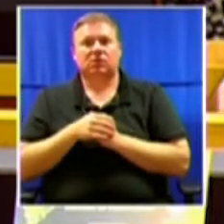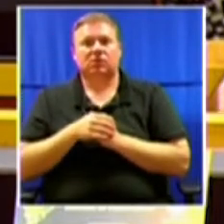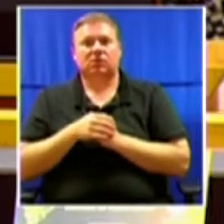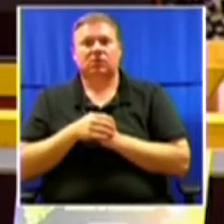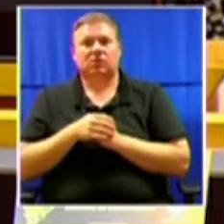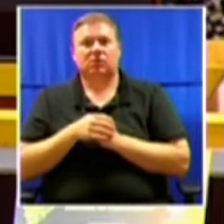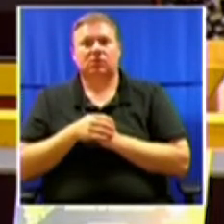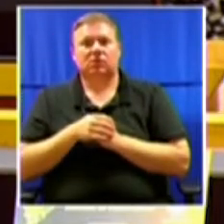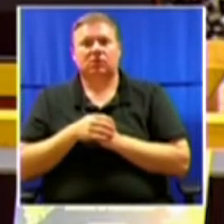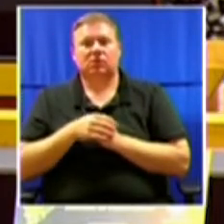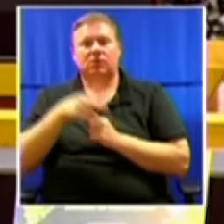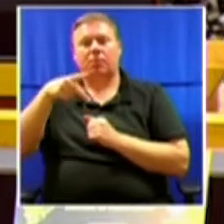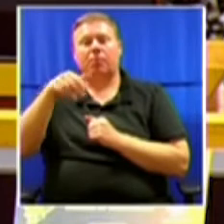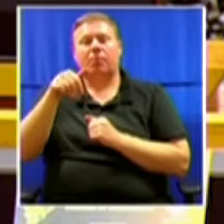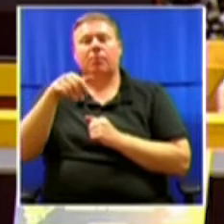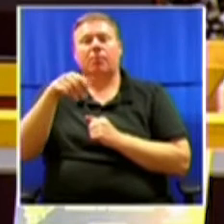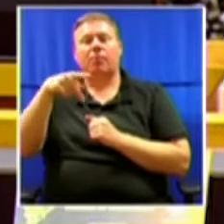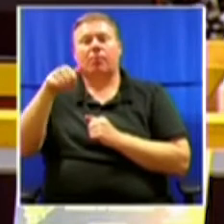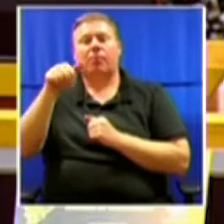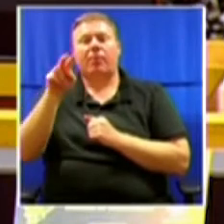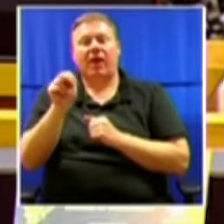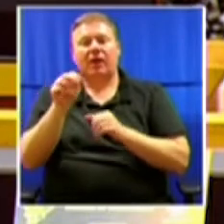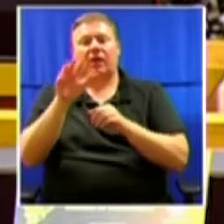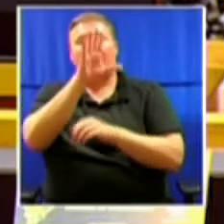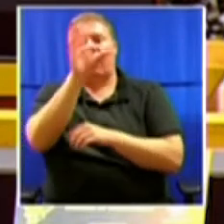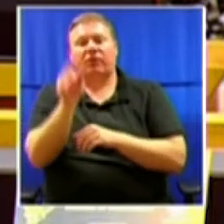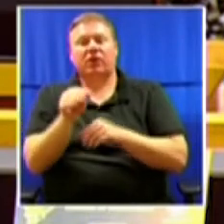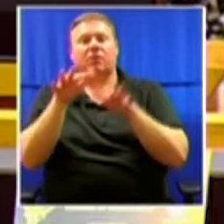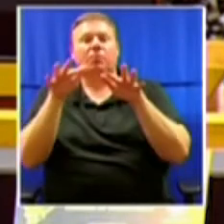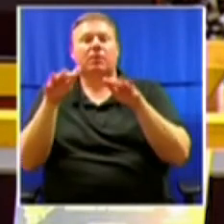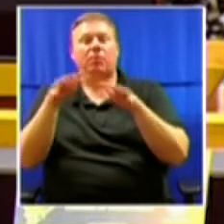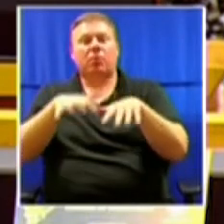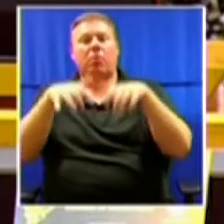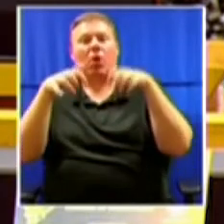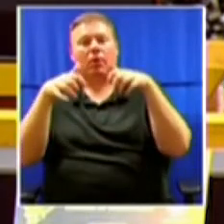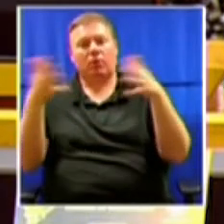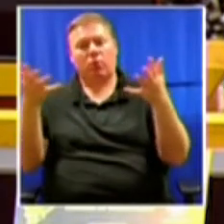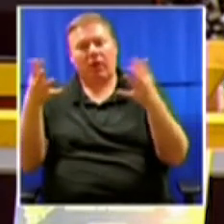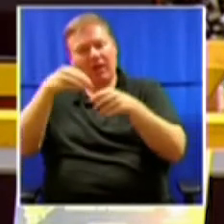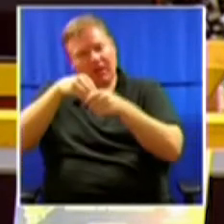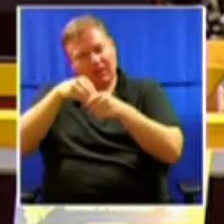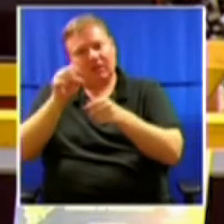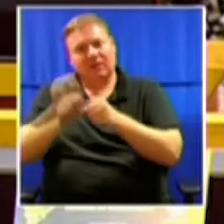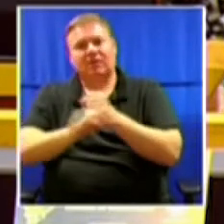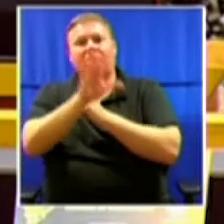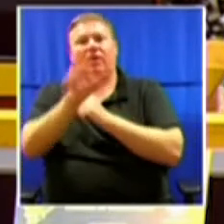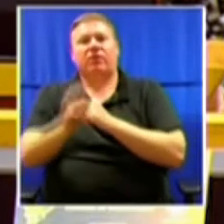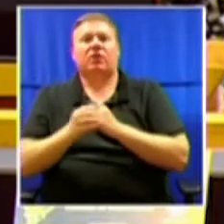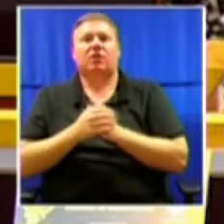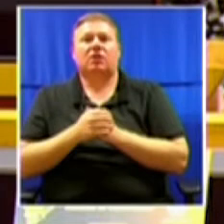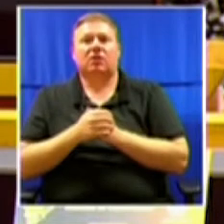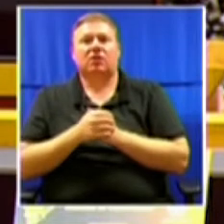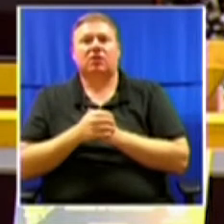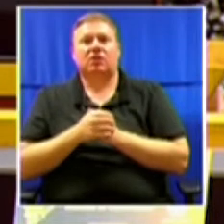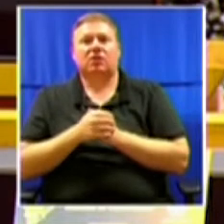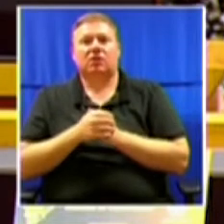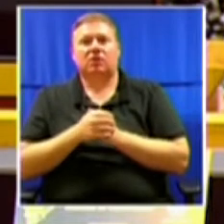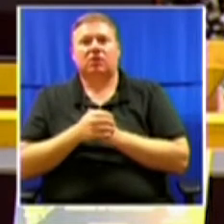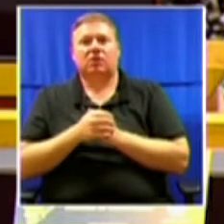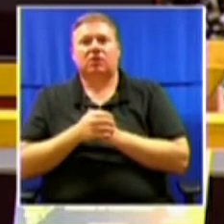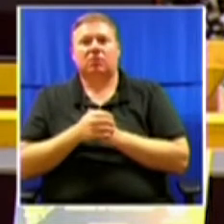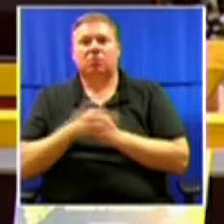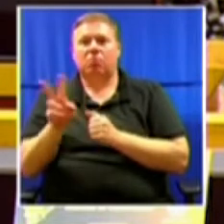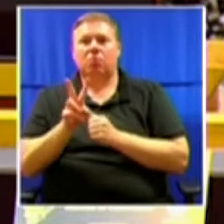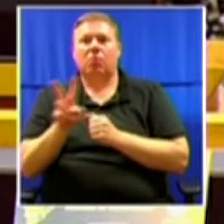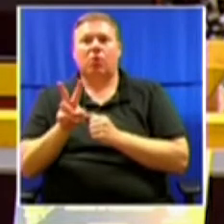People's Parliament within South Africa. So it's mutually enforceable, but